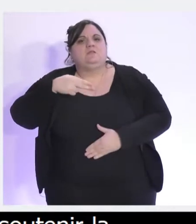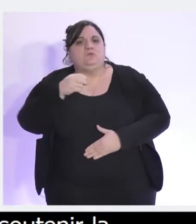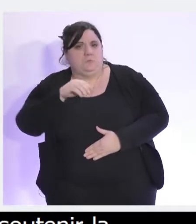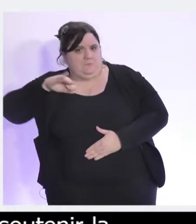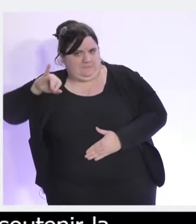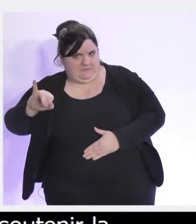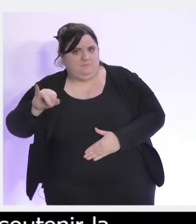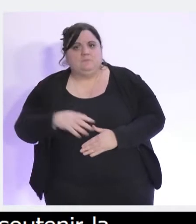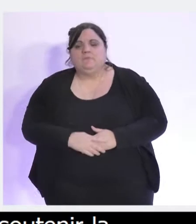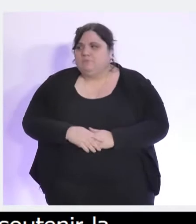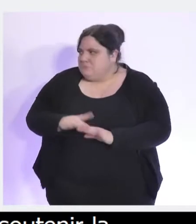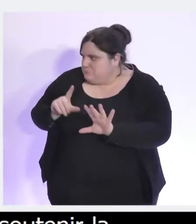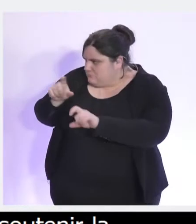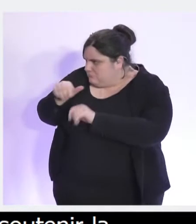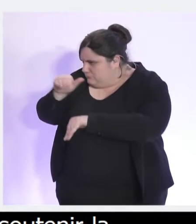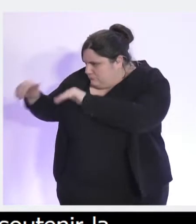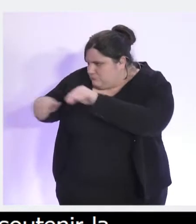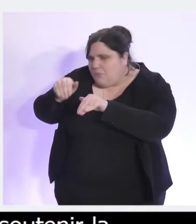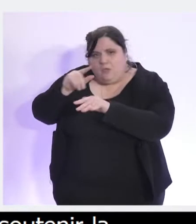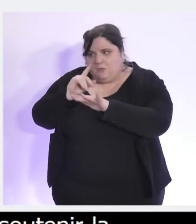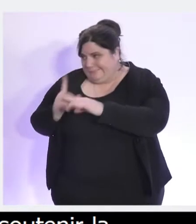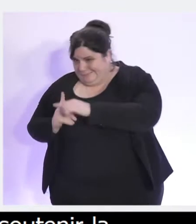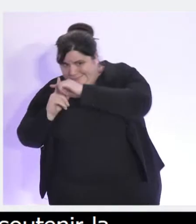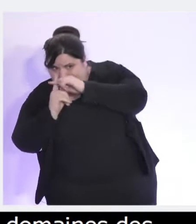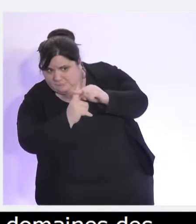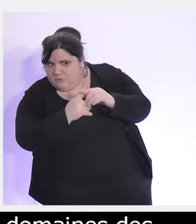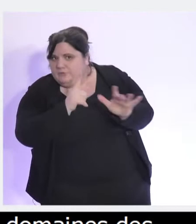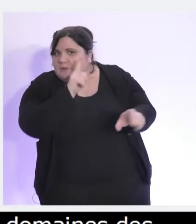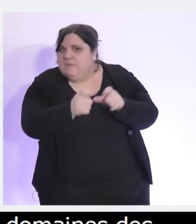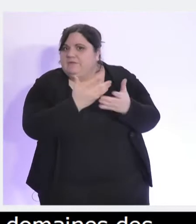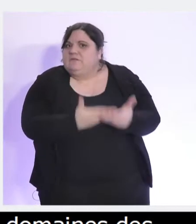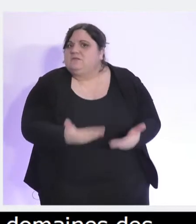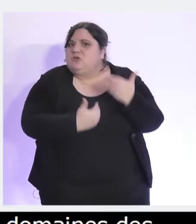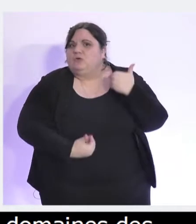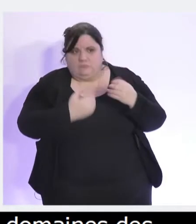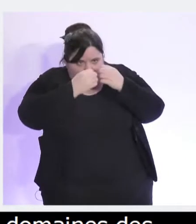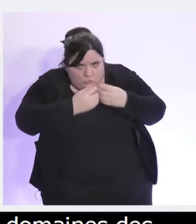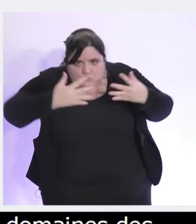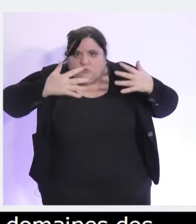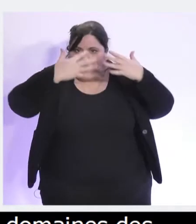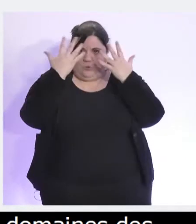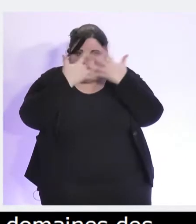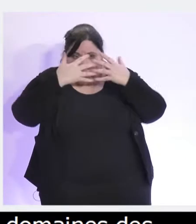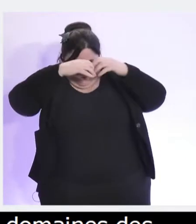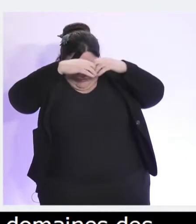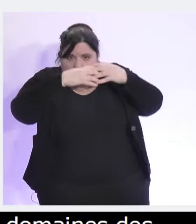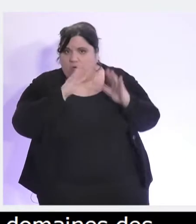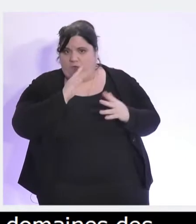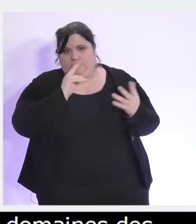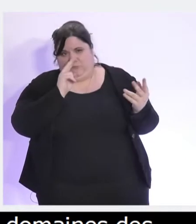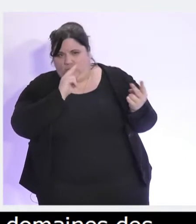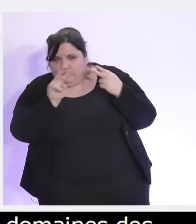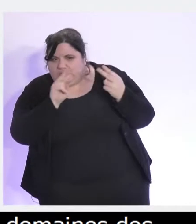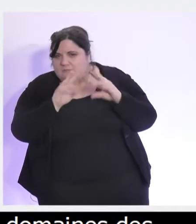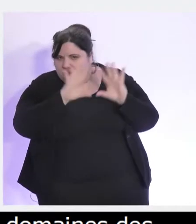appeal for personalized medicine in terms of autism, EMS to trials. This is a